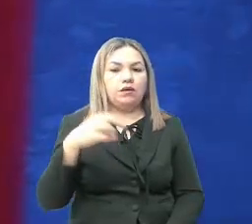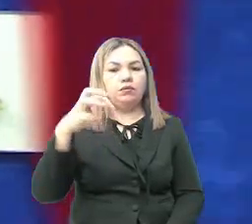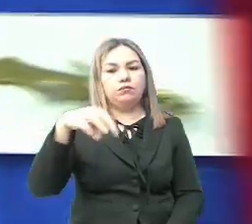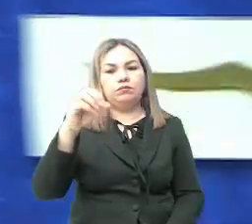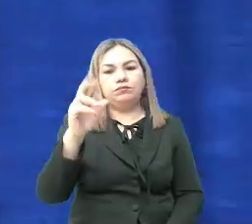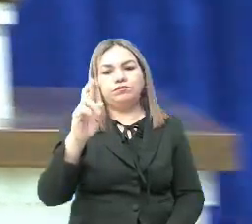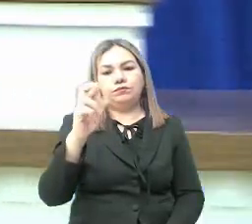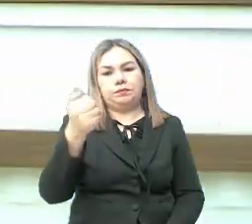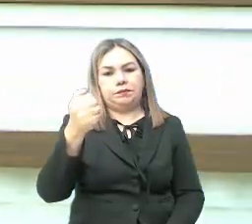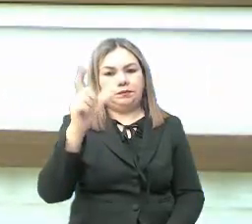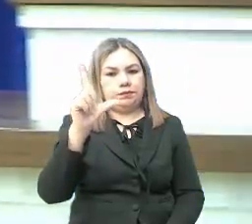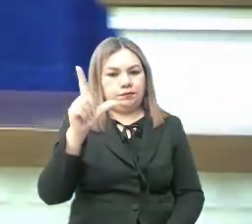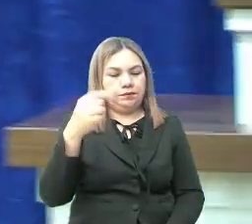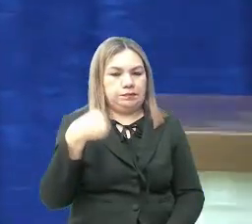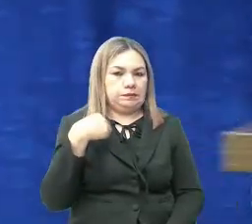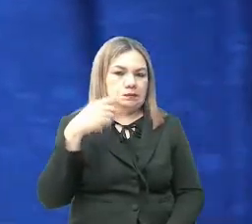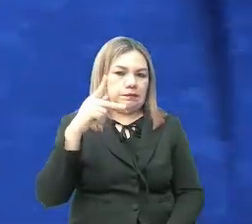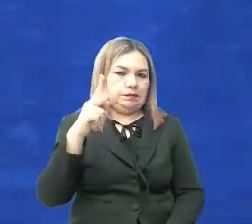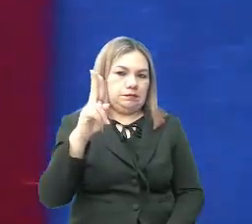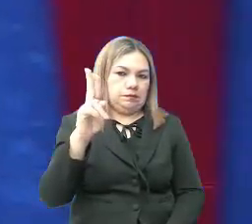a man of God,